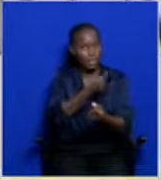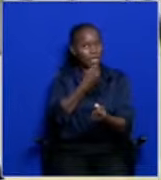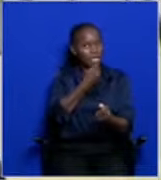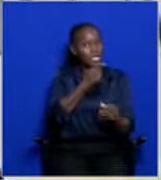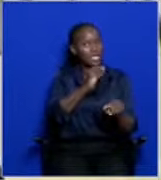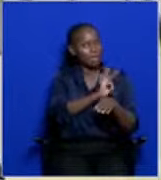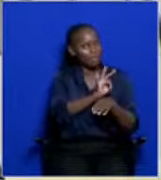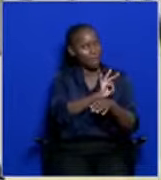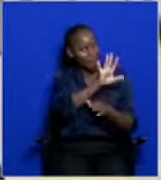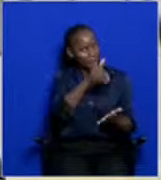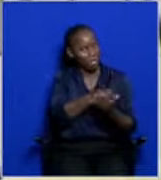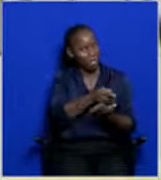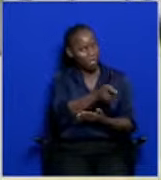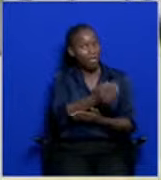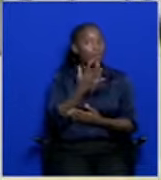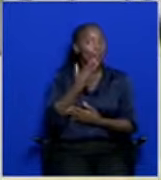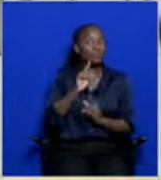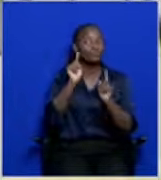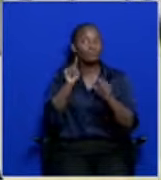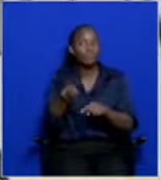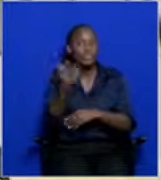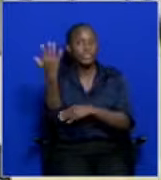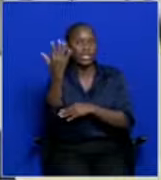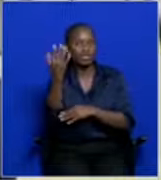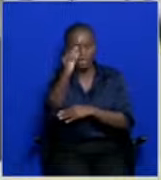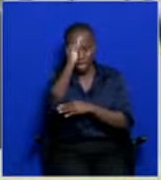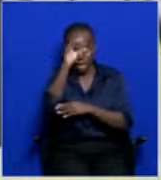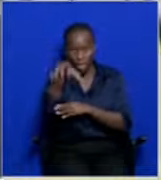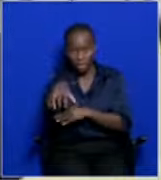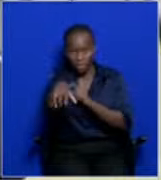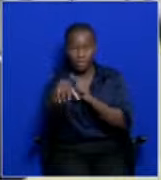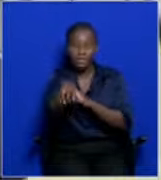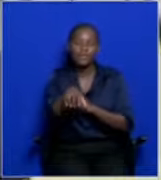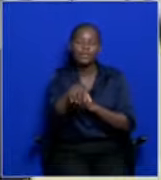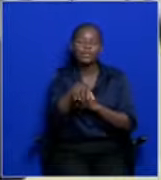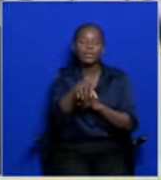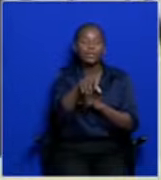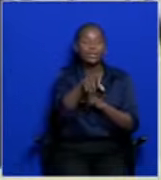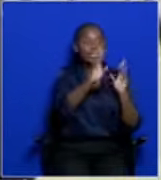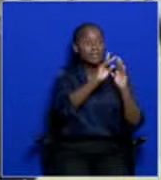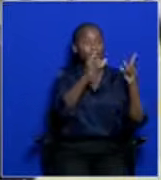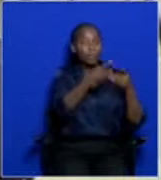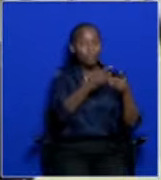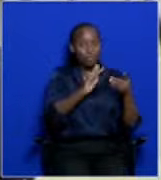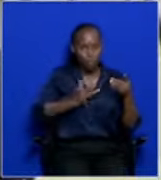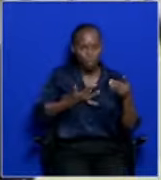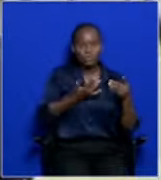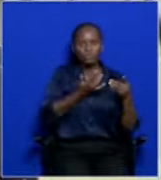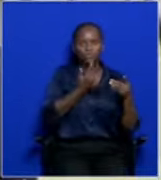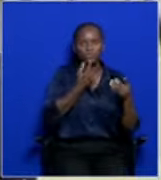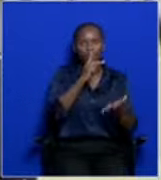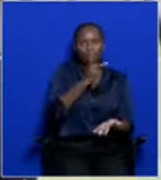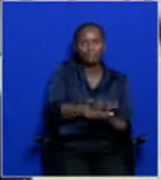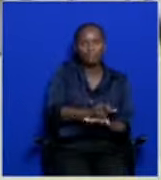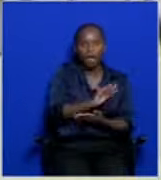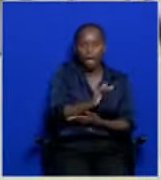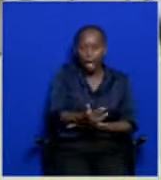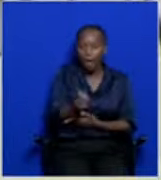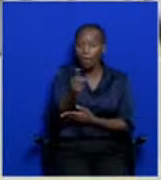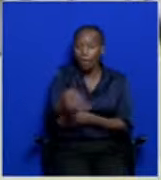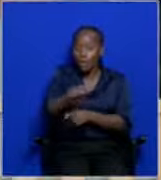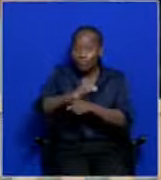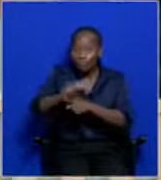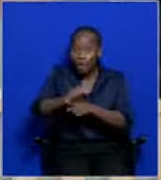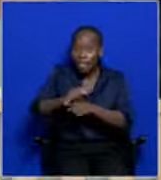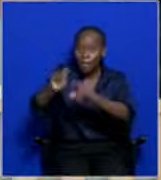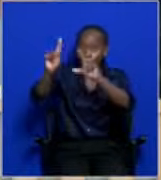lecture, the department also want to see photos of that station lecture